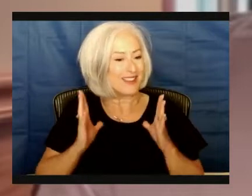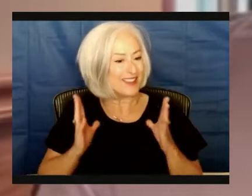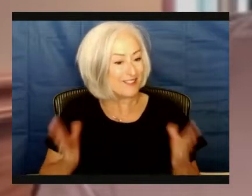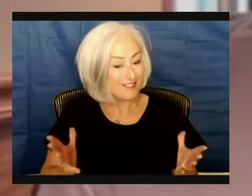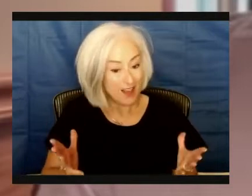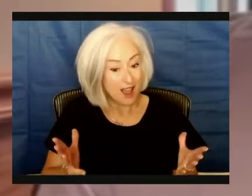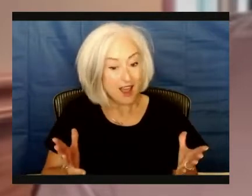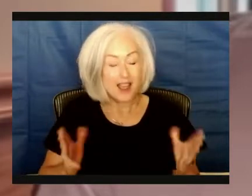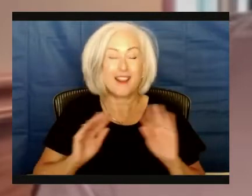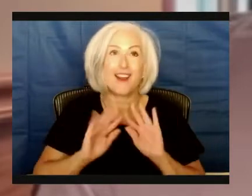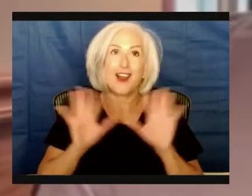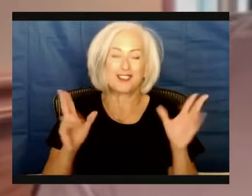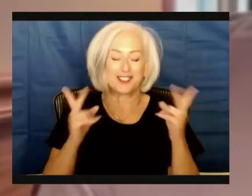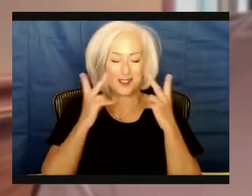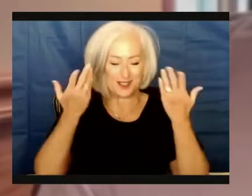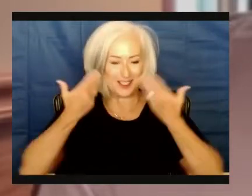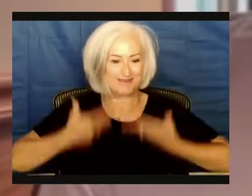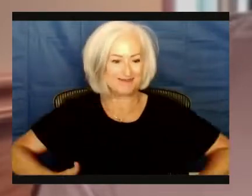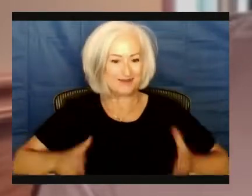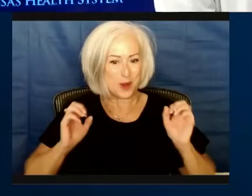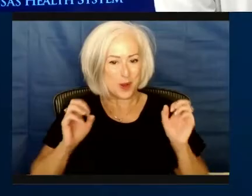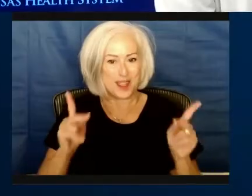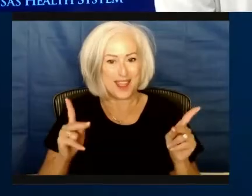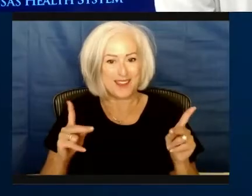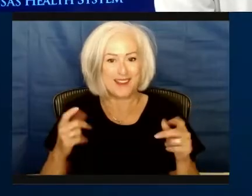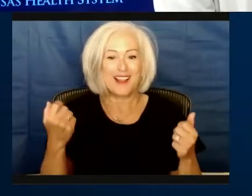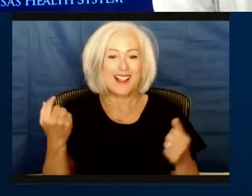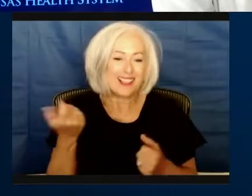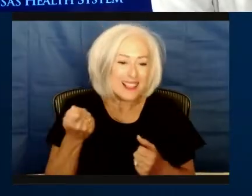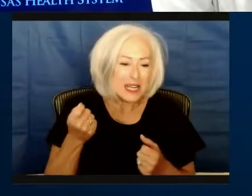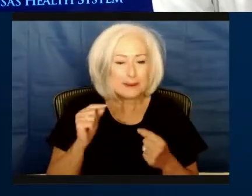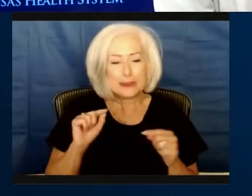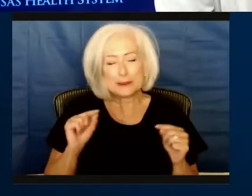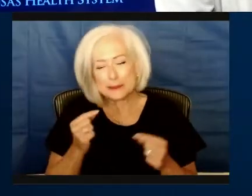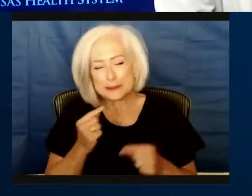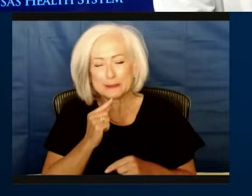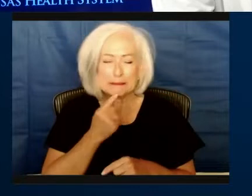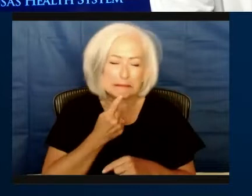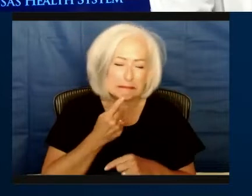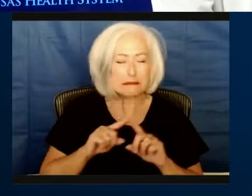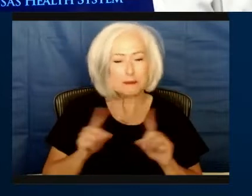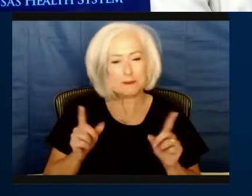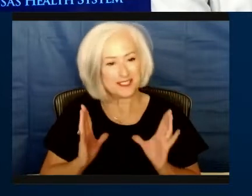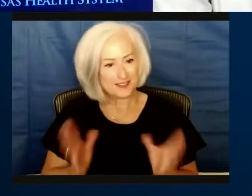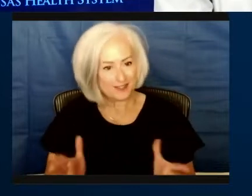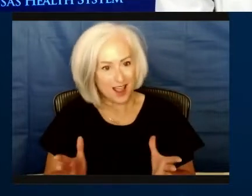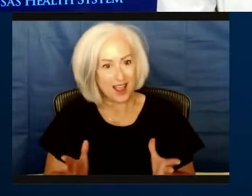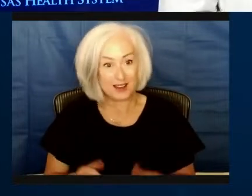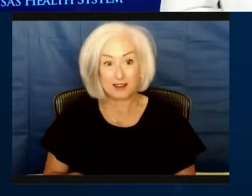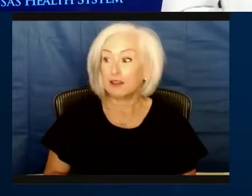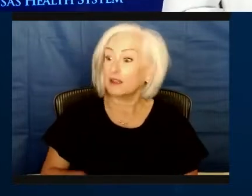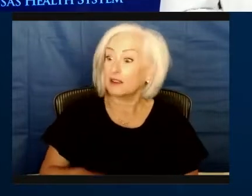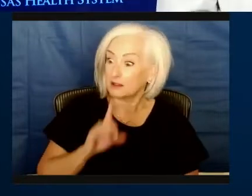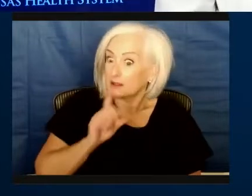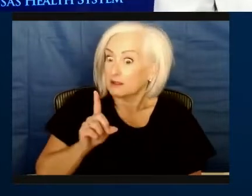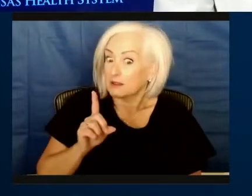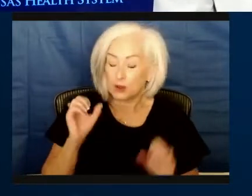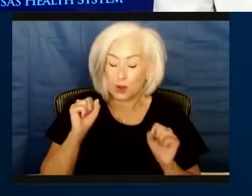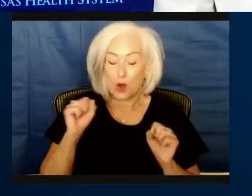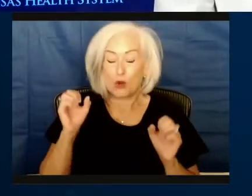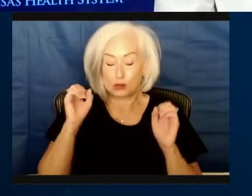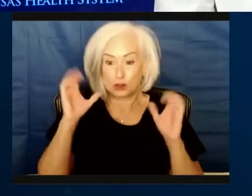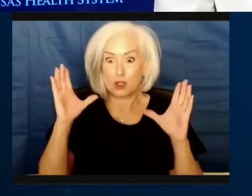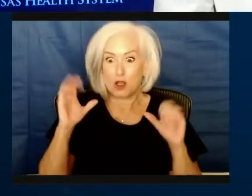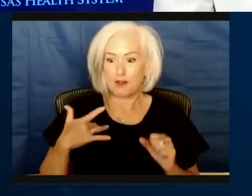little banged up. But You're a little shook up, and with no shock to that. So,